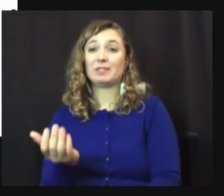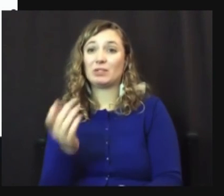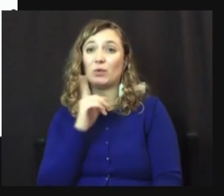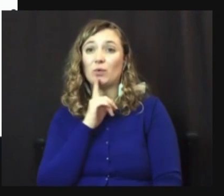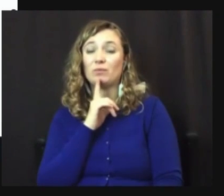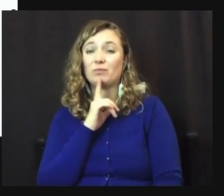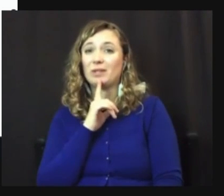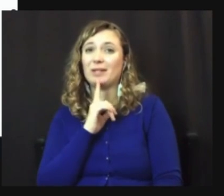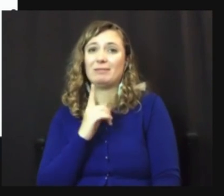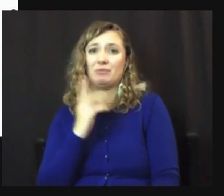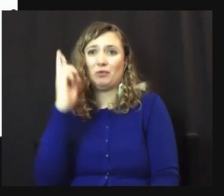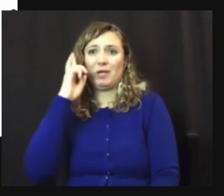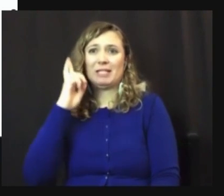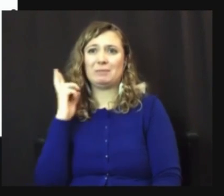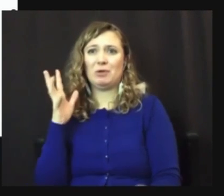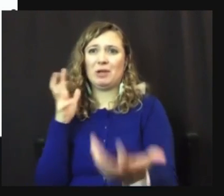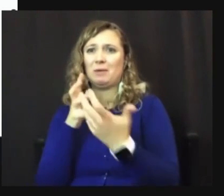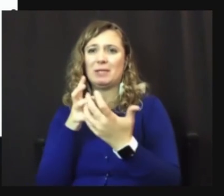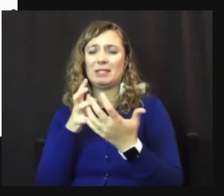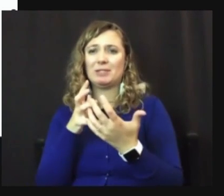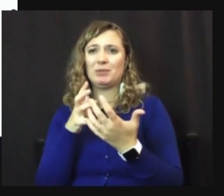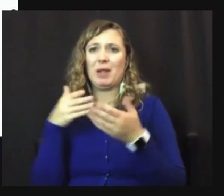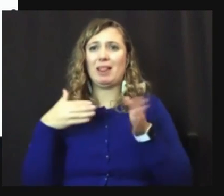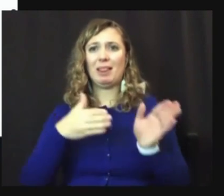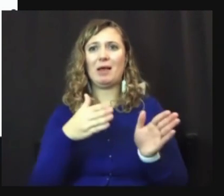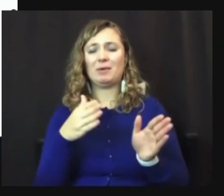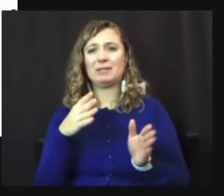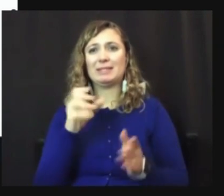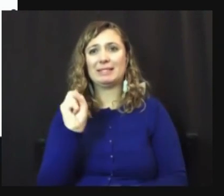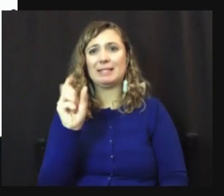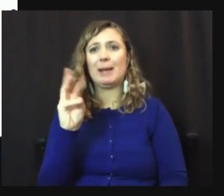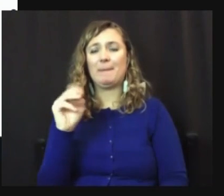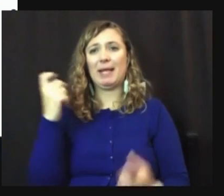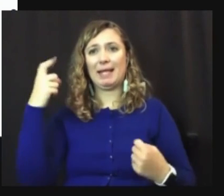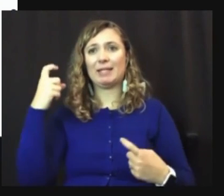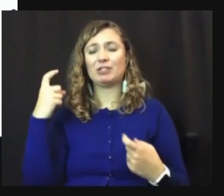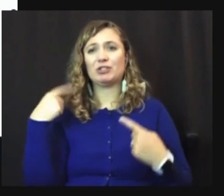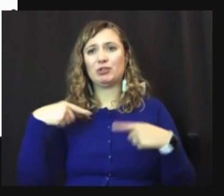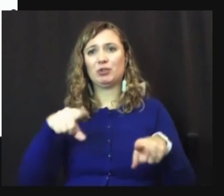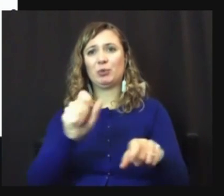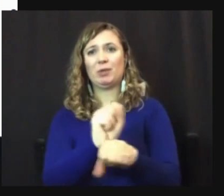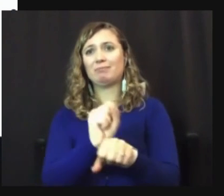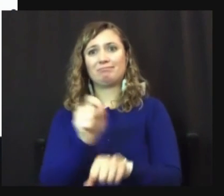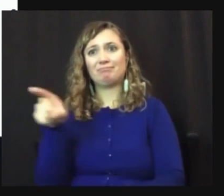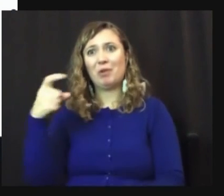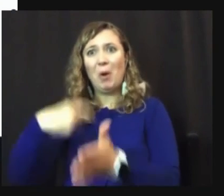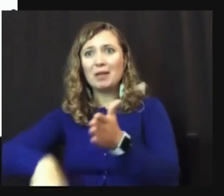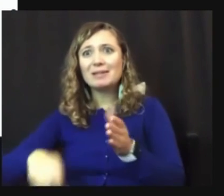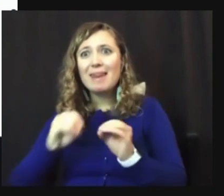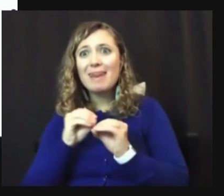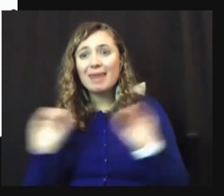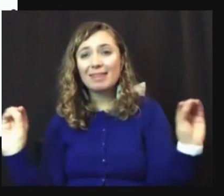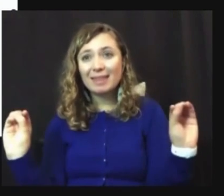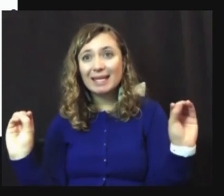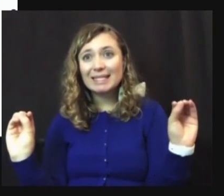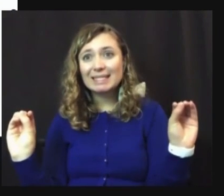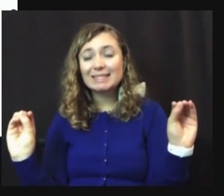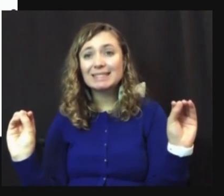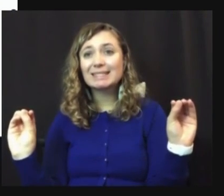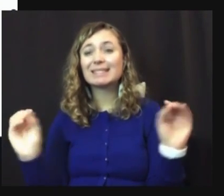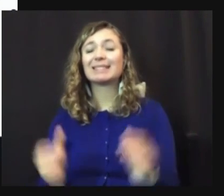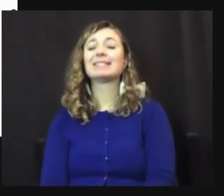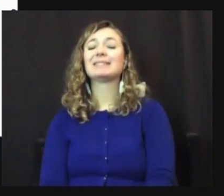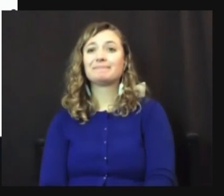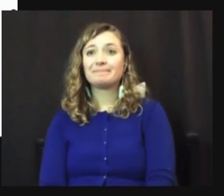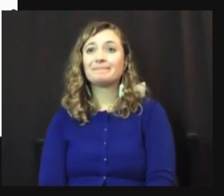work. It's beyond reasonable. It costs them nothing. So yeah, that's